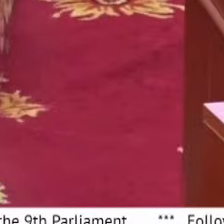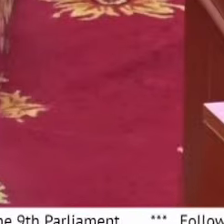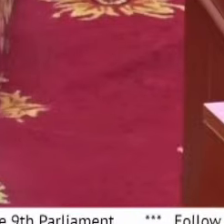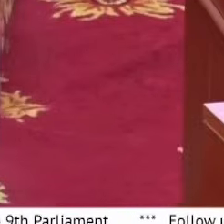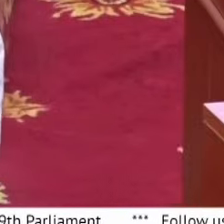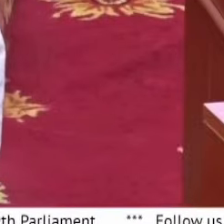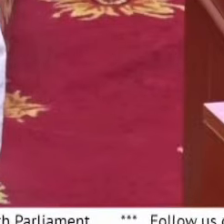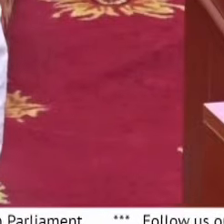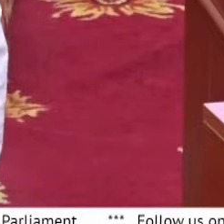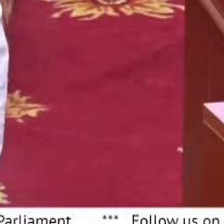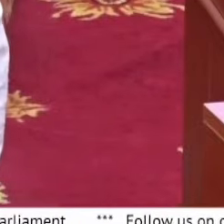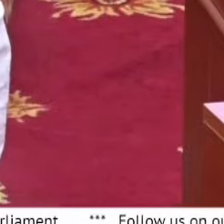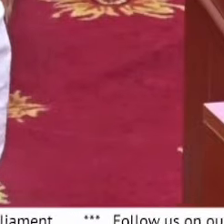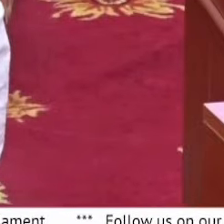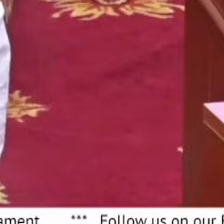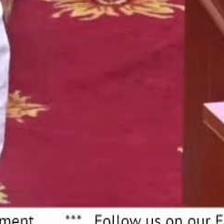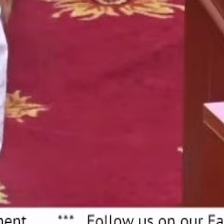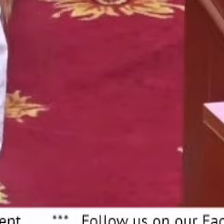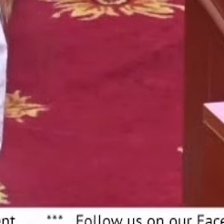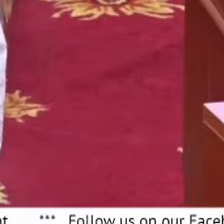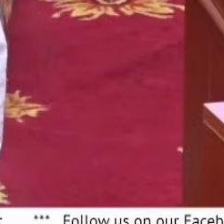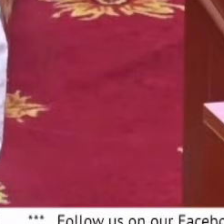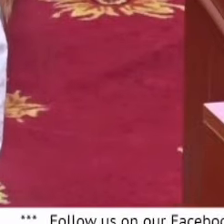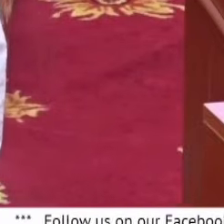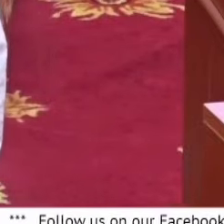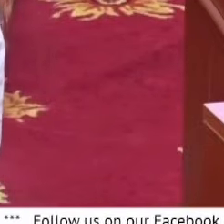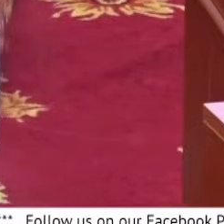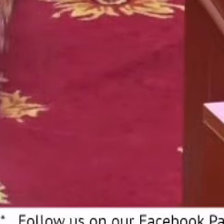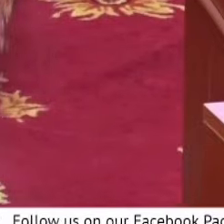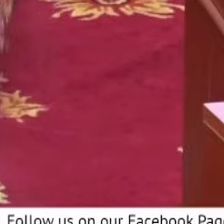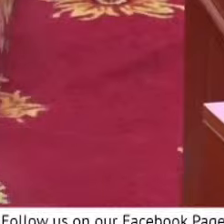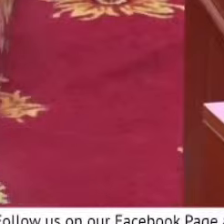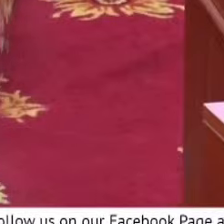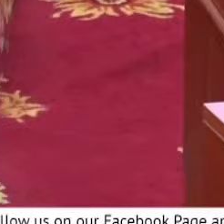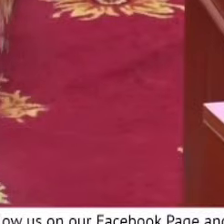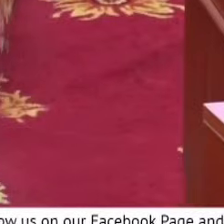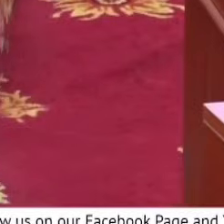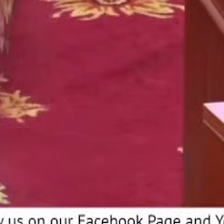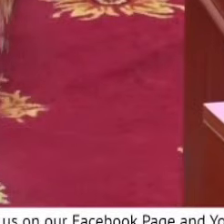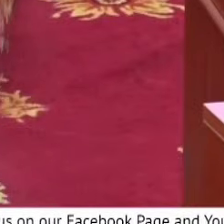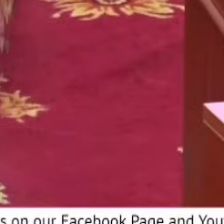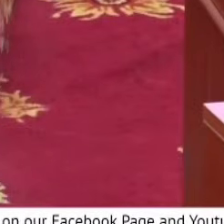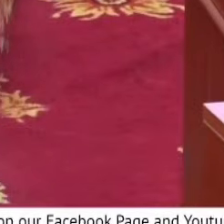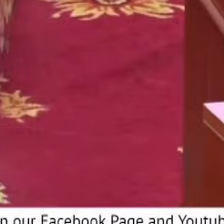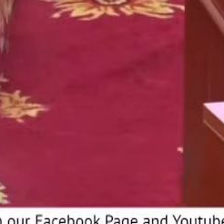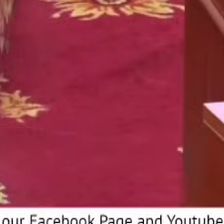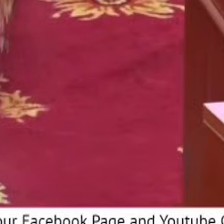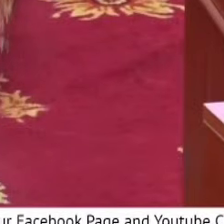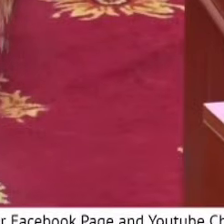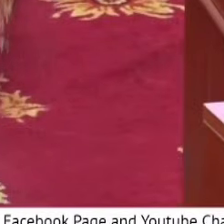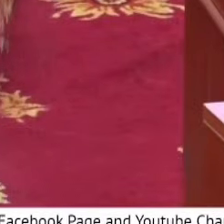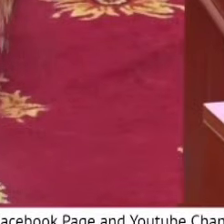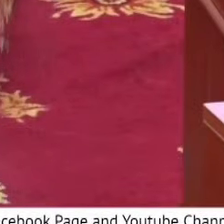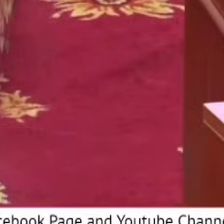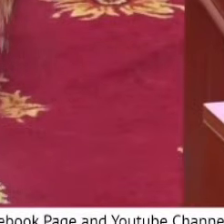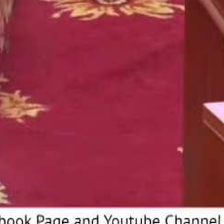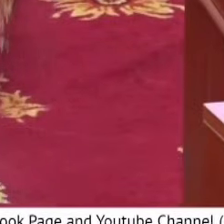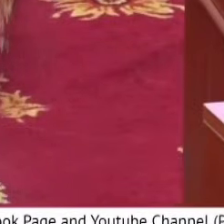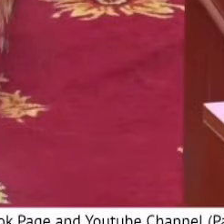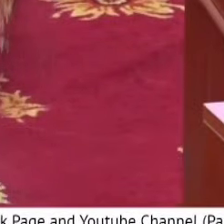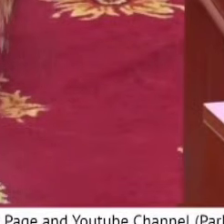below highlights the progress of implementation with some key